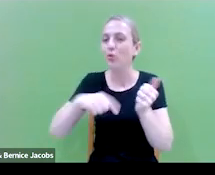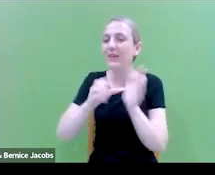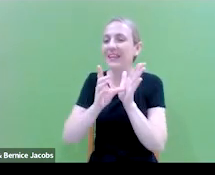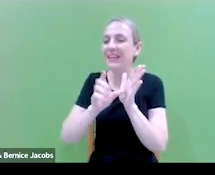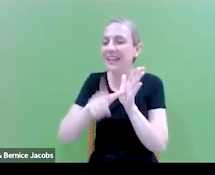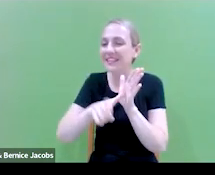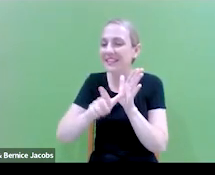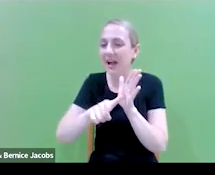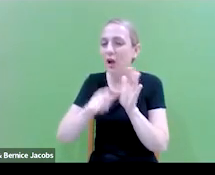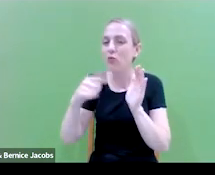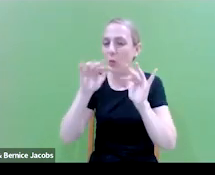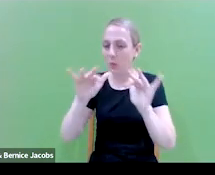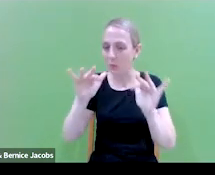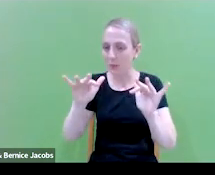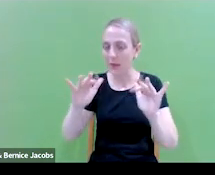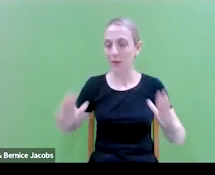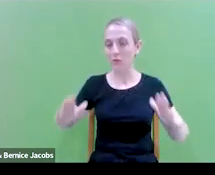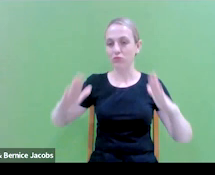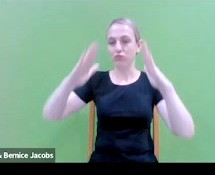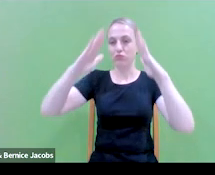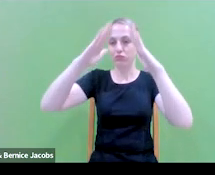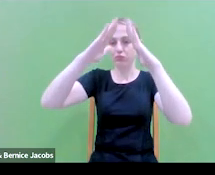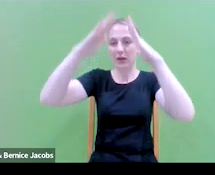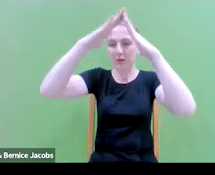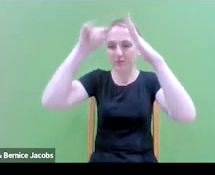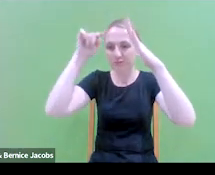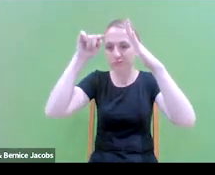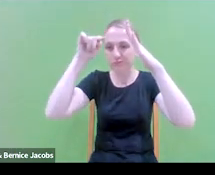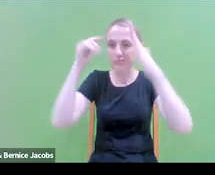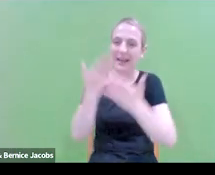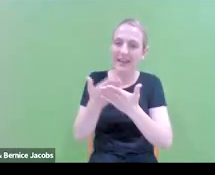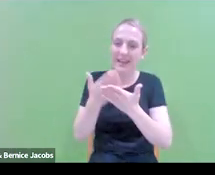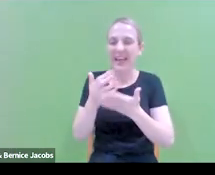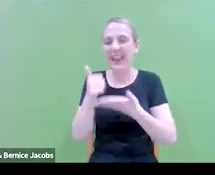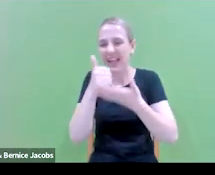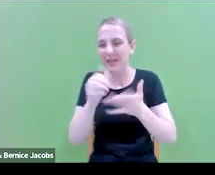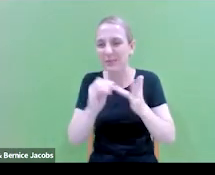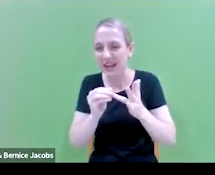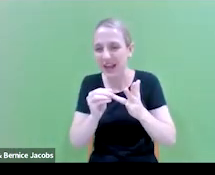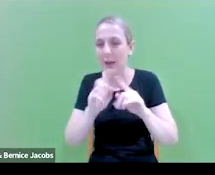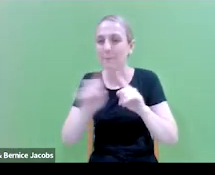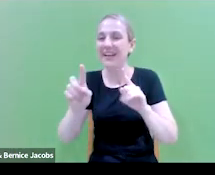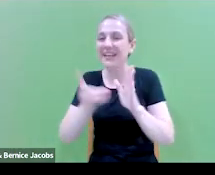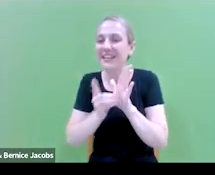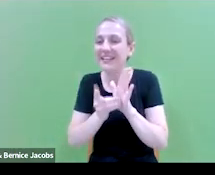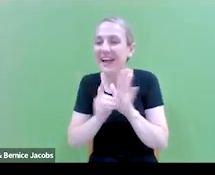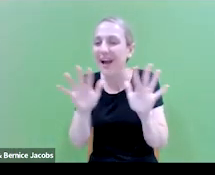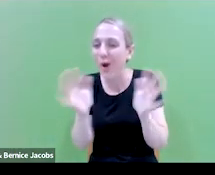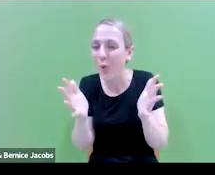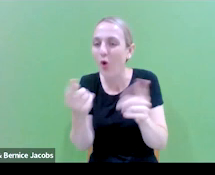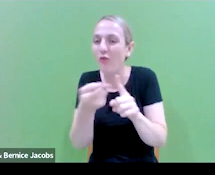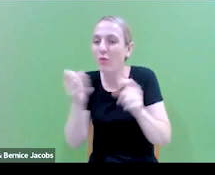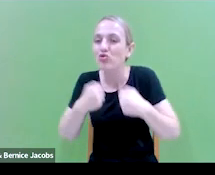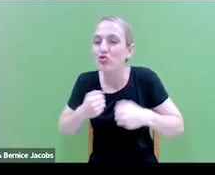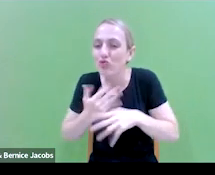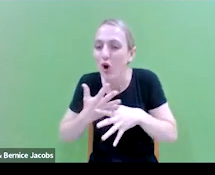of the pyramid, we will never accommodate users at the top. But if we design from the top down, we're able to accommodate a broad range